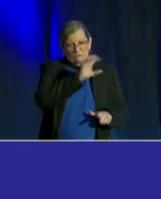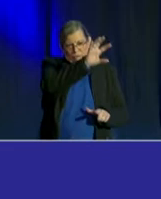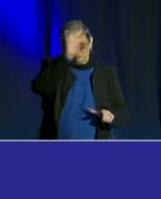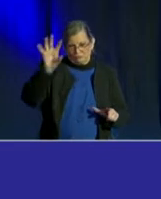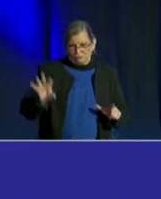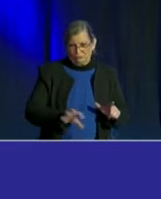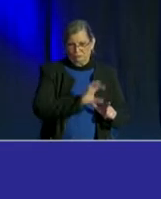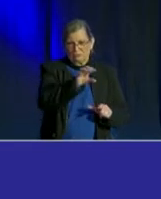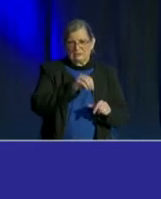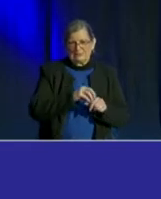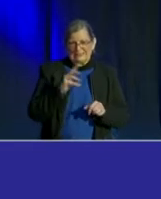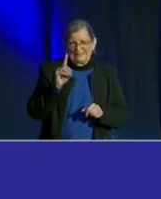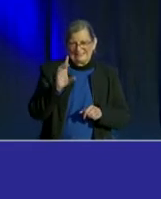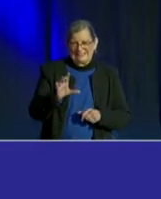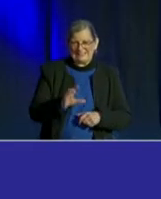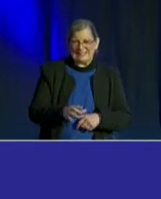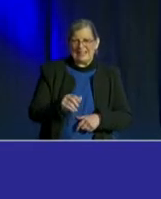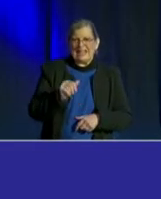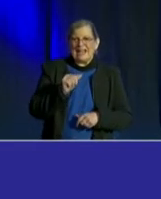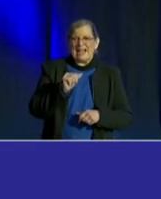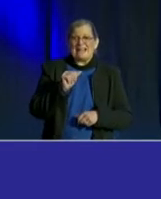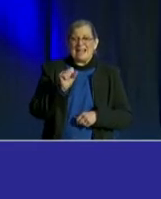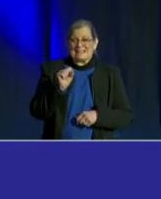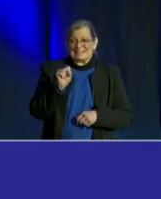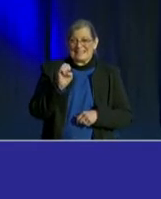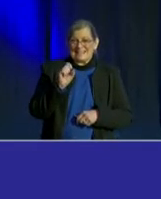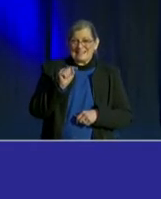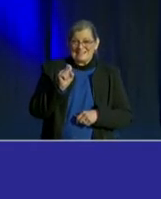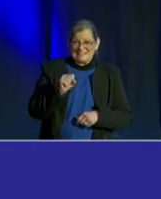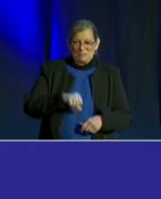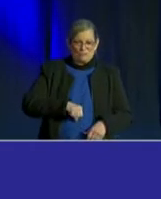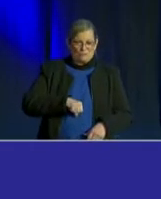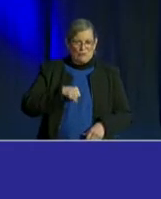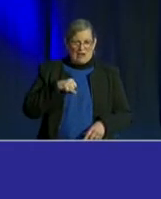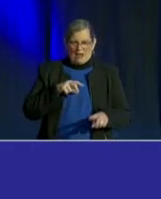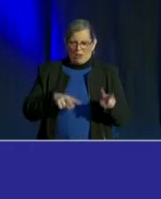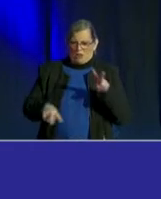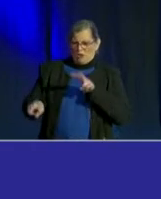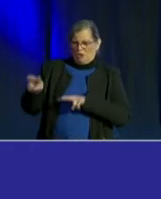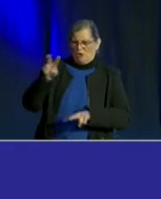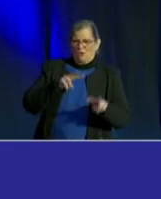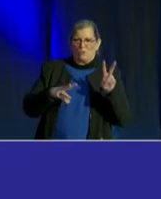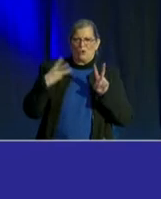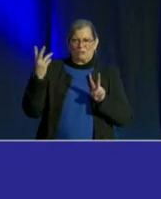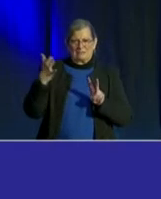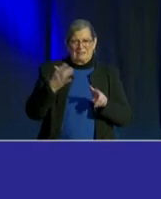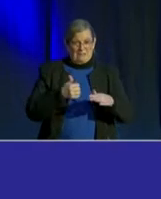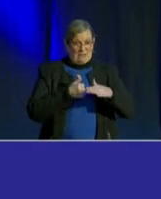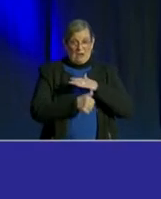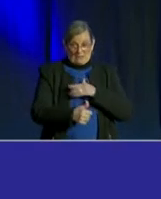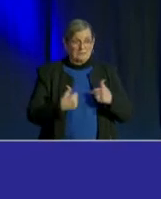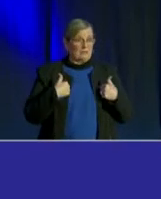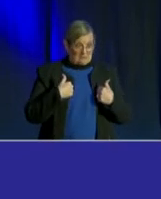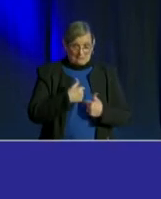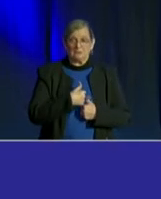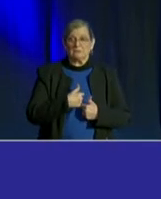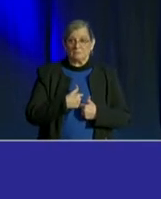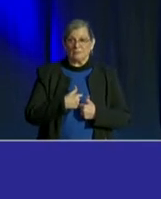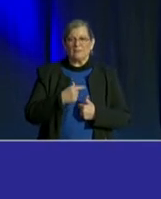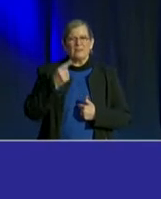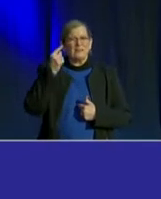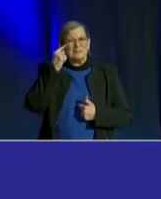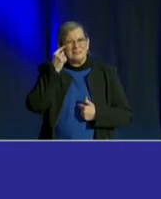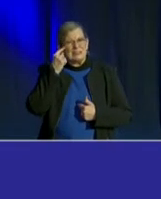of. Investments in internal services make sure that those facilities are greener, they're cleaner, and they're